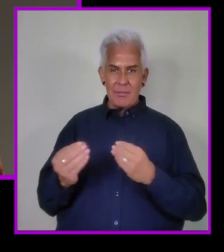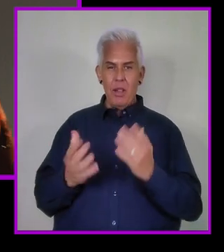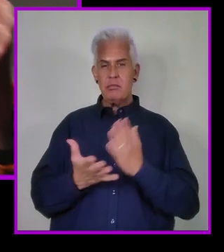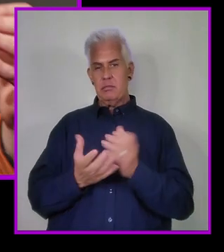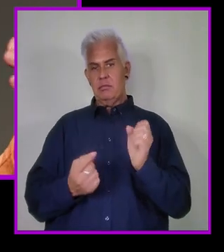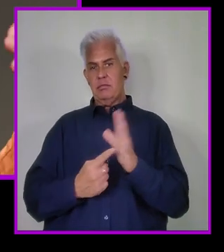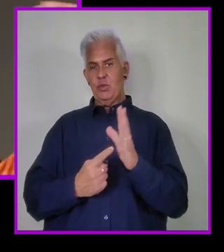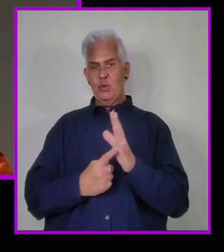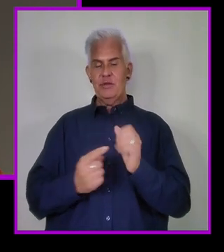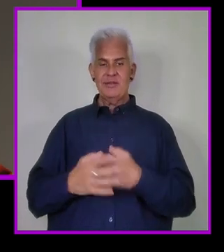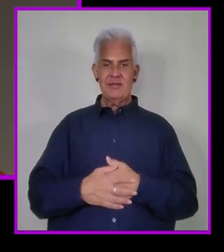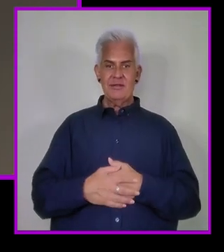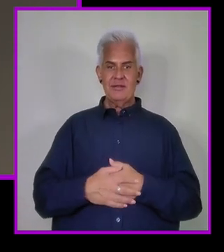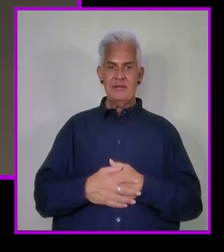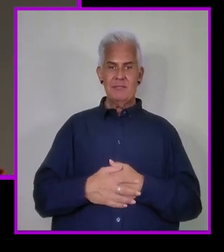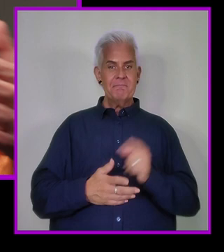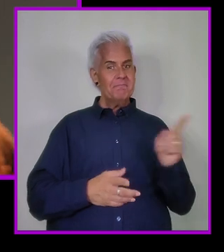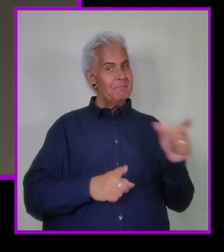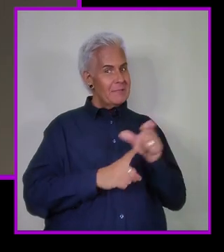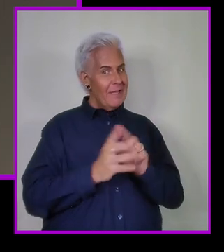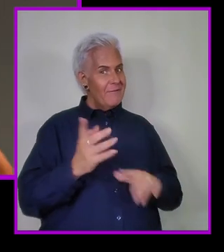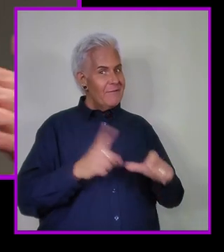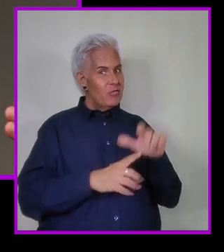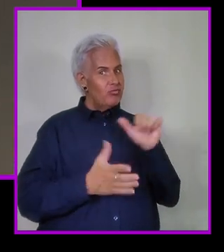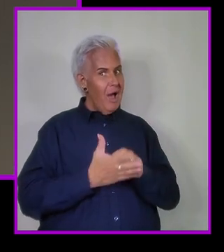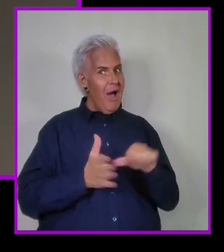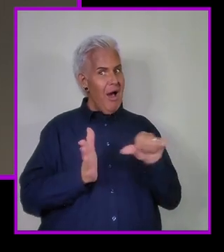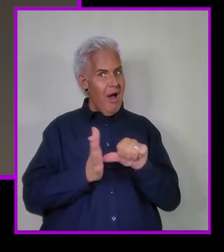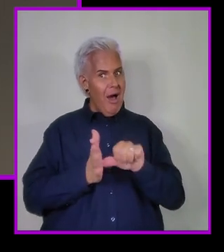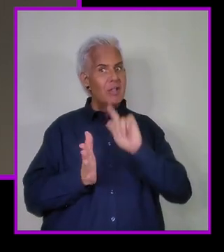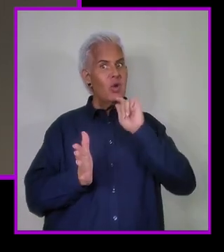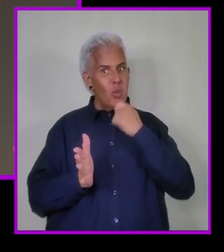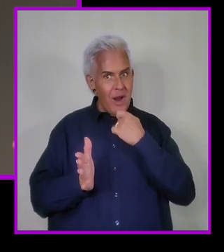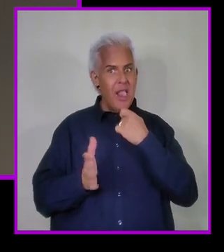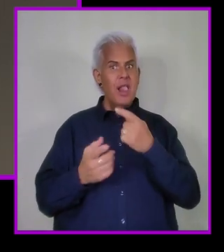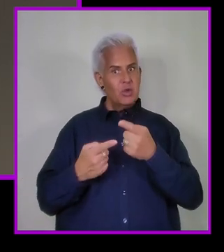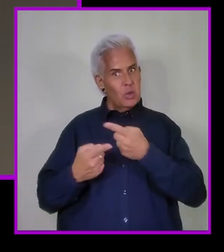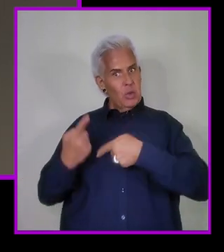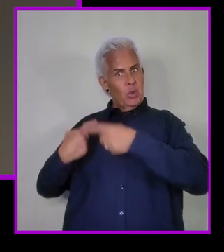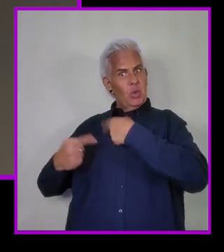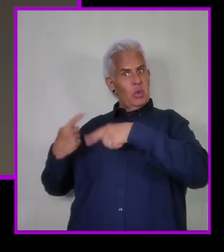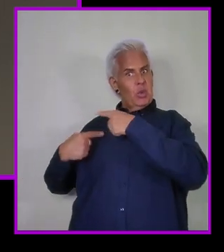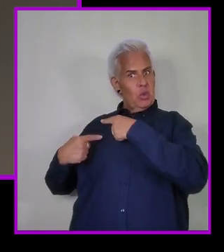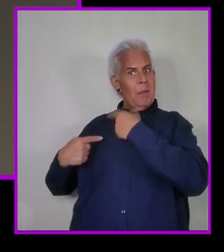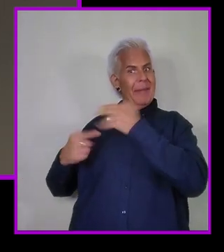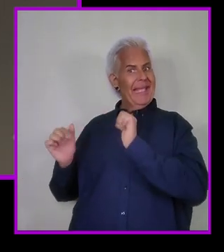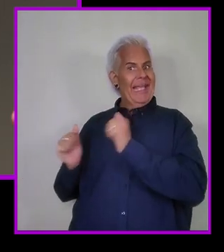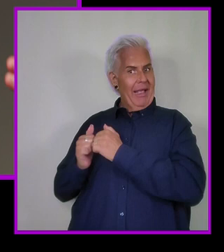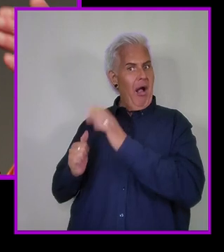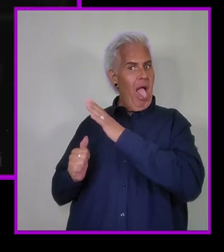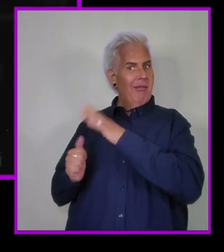important. And although I think David's absolutely right that it's going to be very difficult for the industry to roll back on any of its